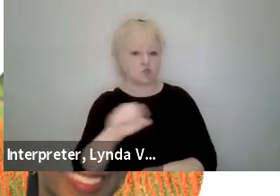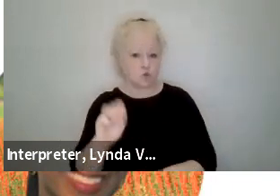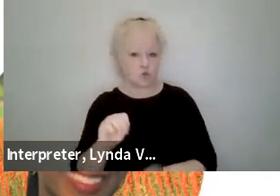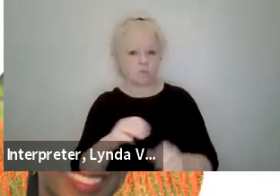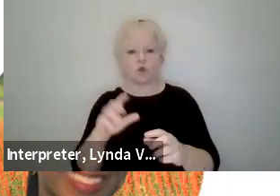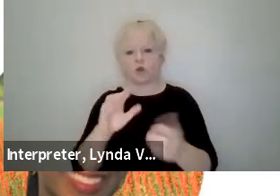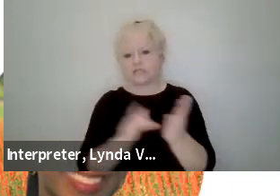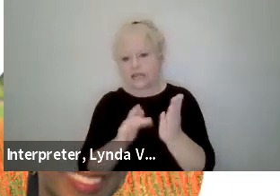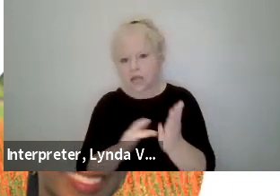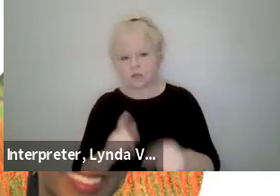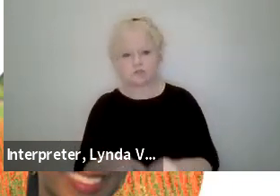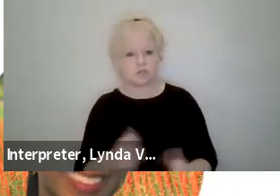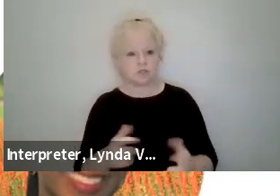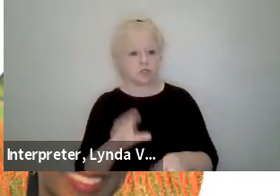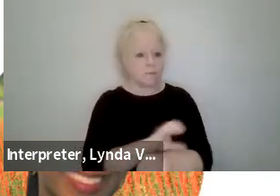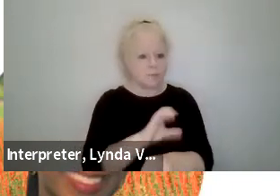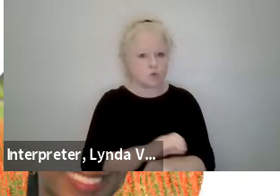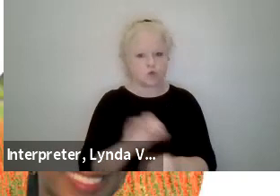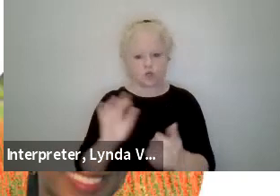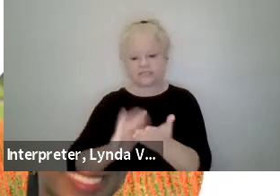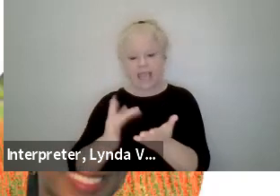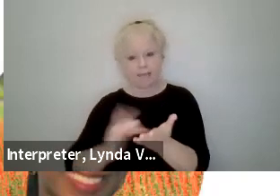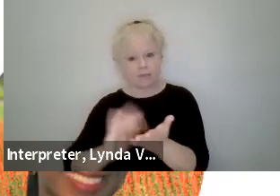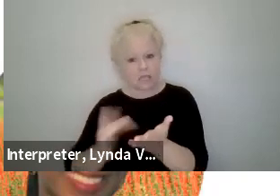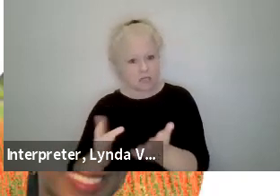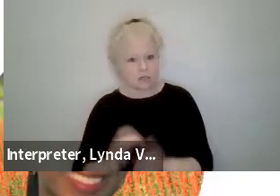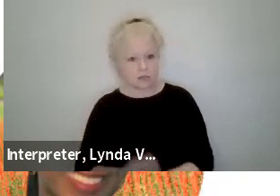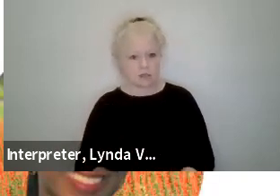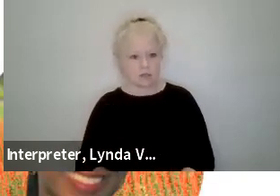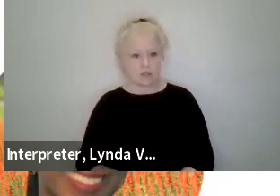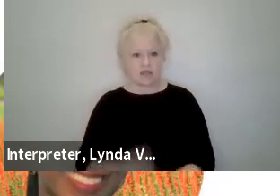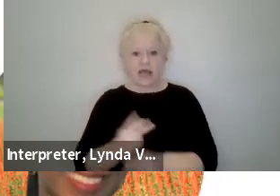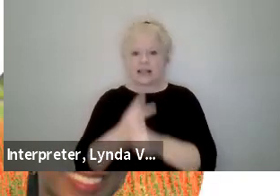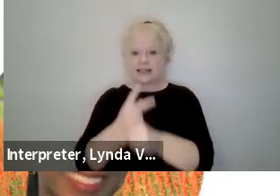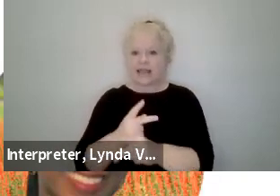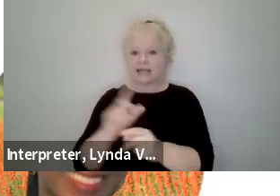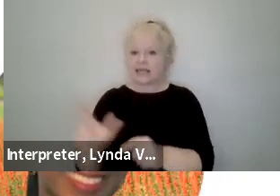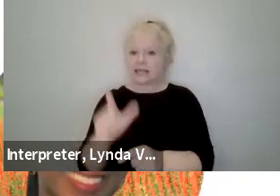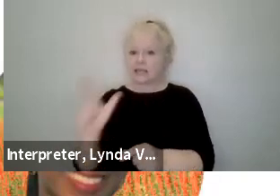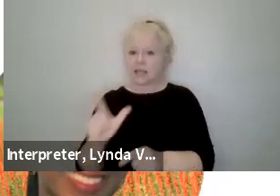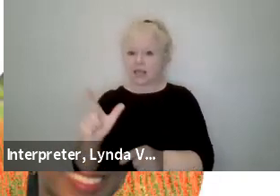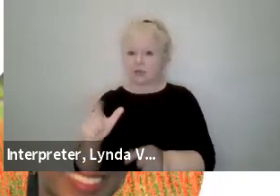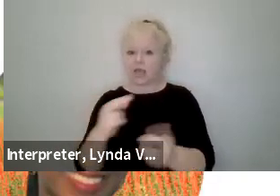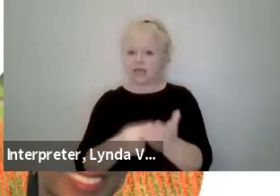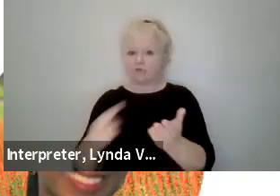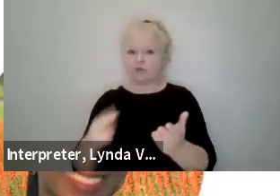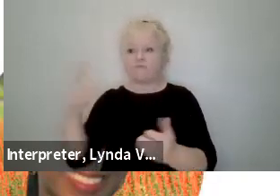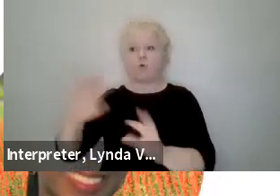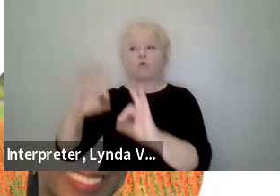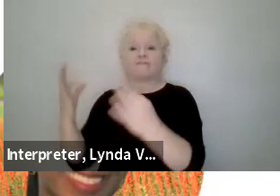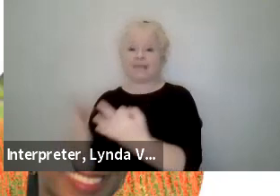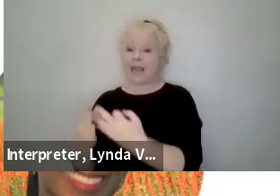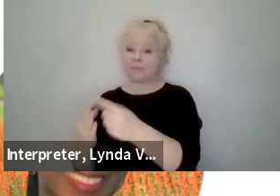technology, including computers and tablets. This lending library will provide a resource outlet for the families who